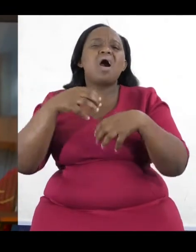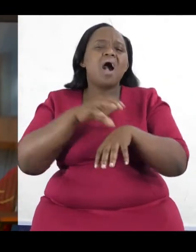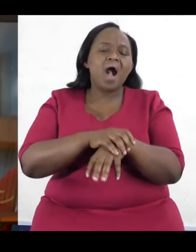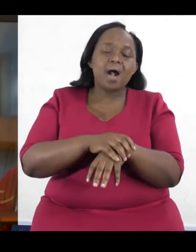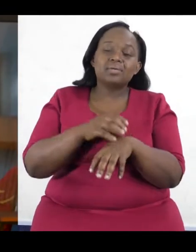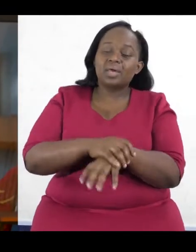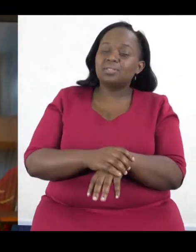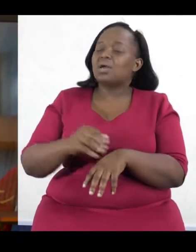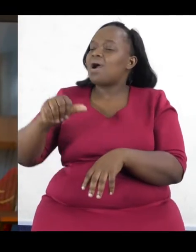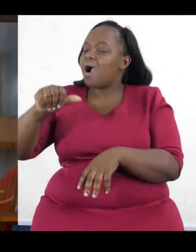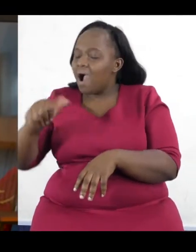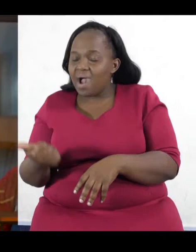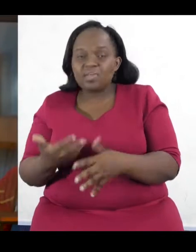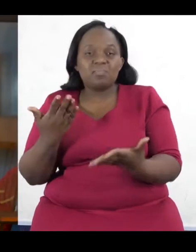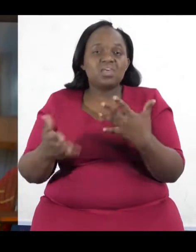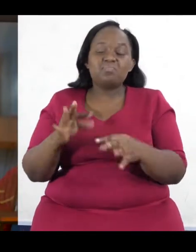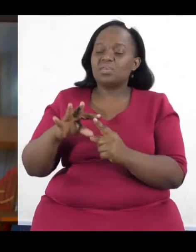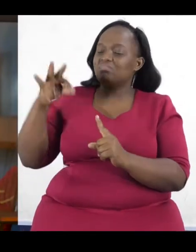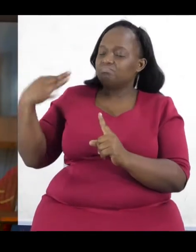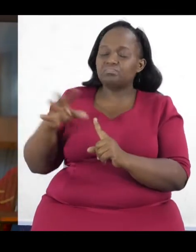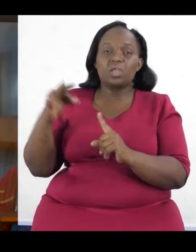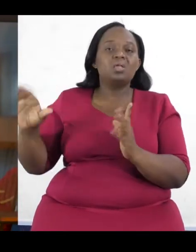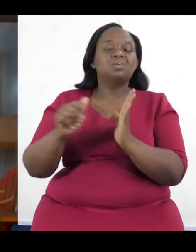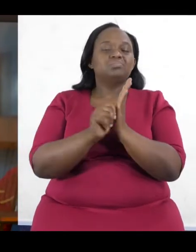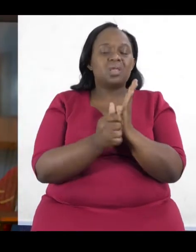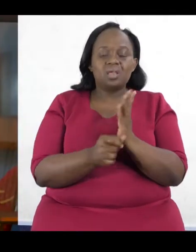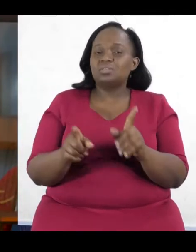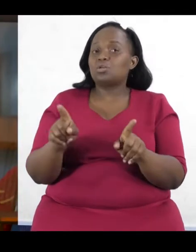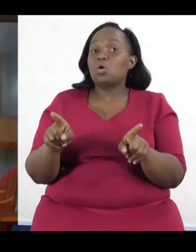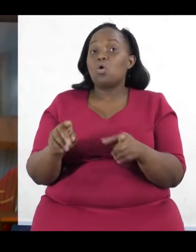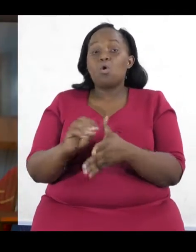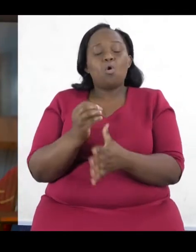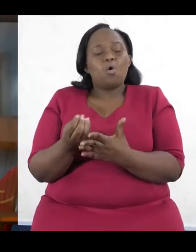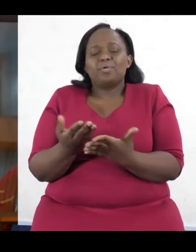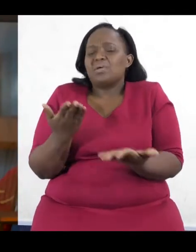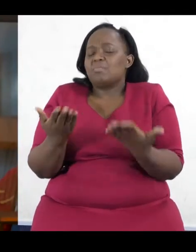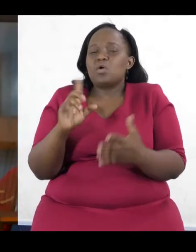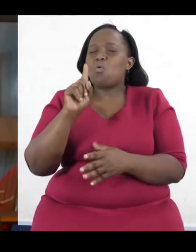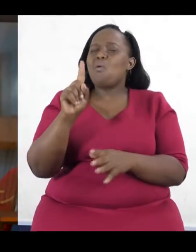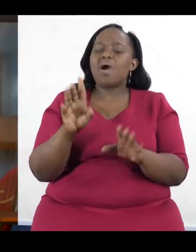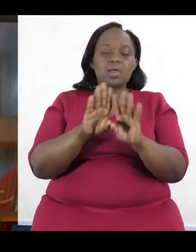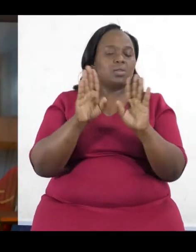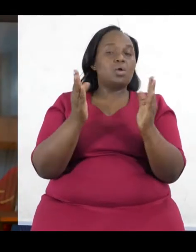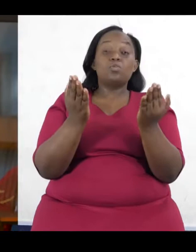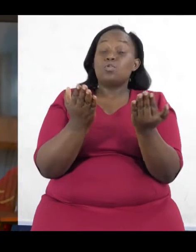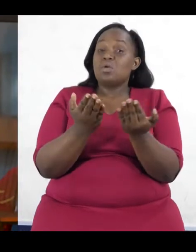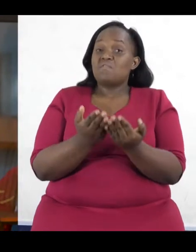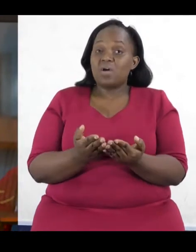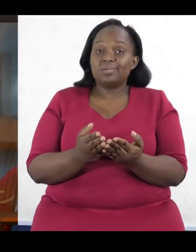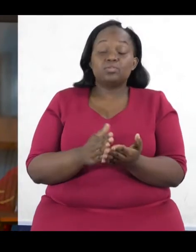other crops, be it vegetables, be it maize and everything, or even one universal platform where people can buy and